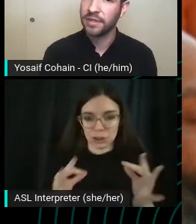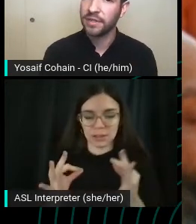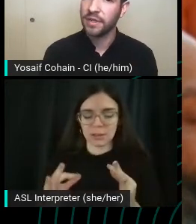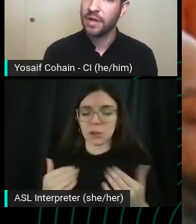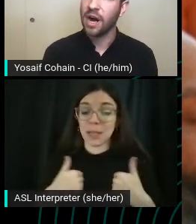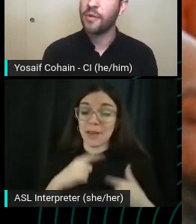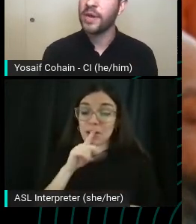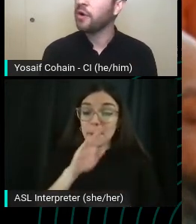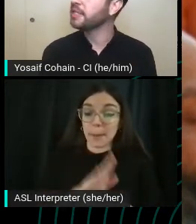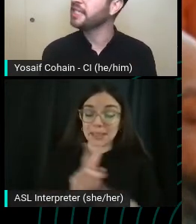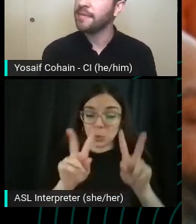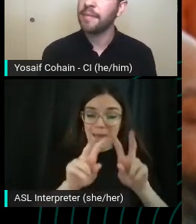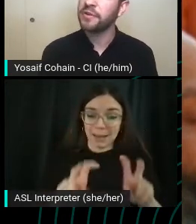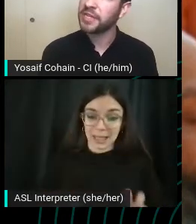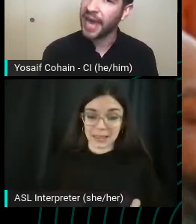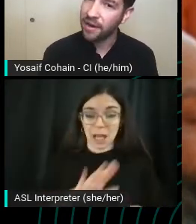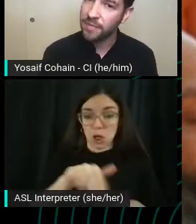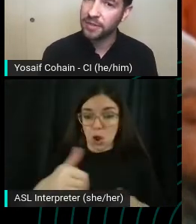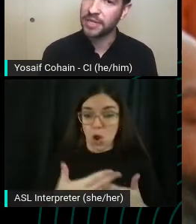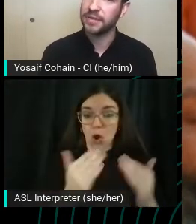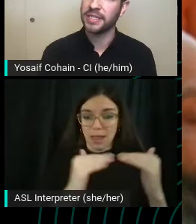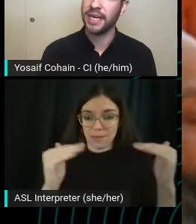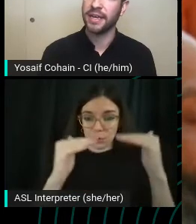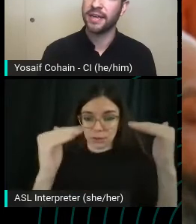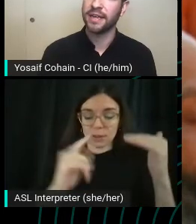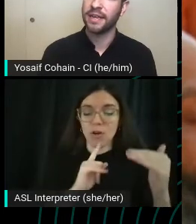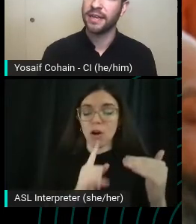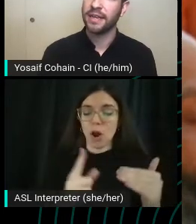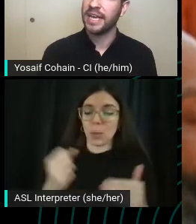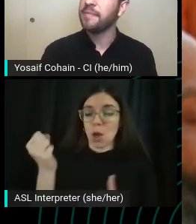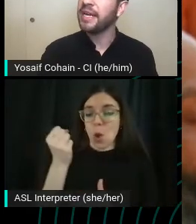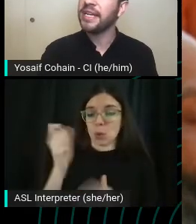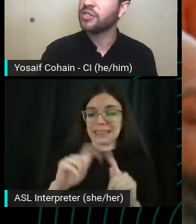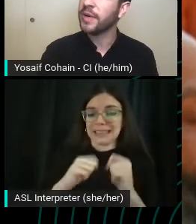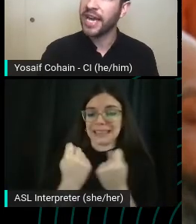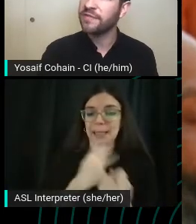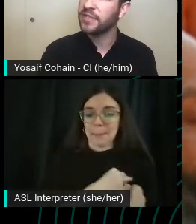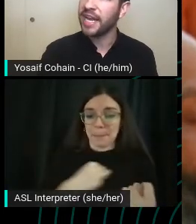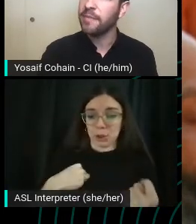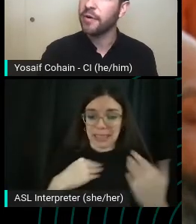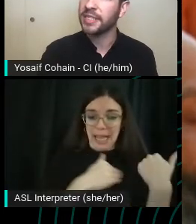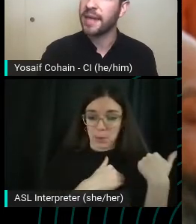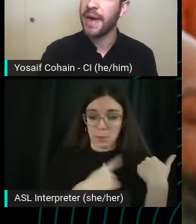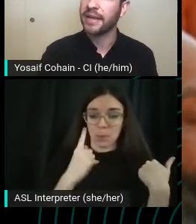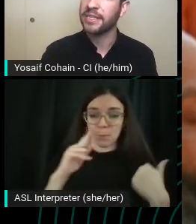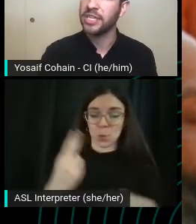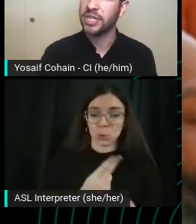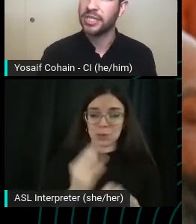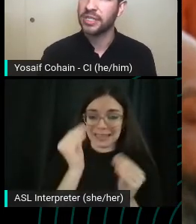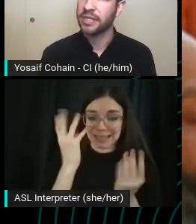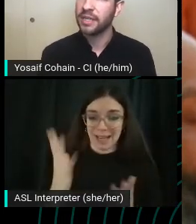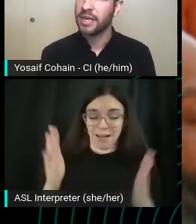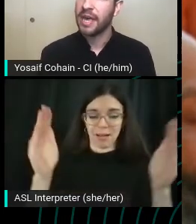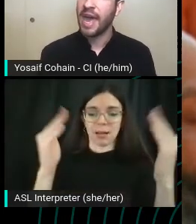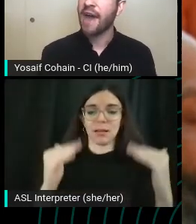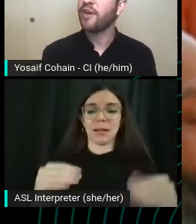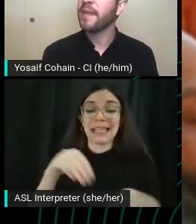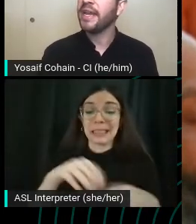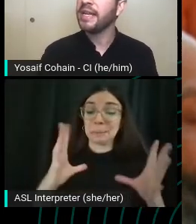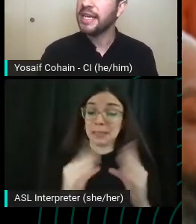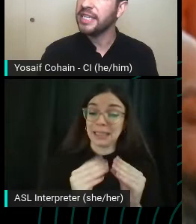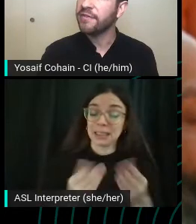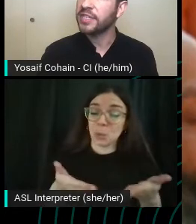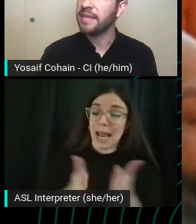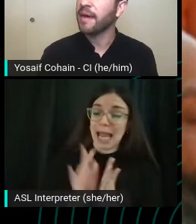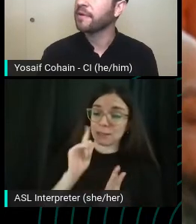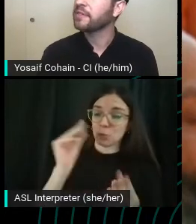levels? Are we holding team members accountable to using data? In meetings, do we ask for data points that back decisions? Have we made